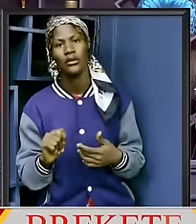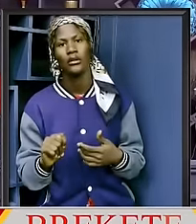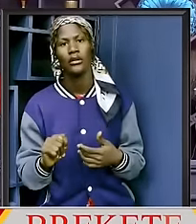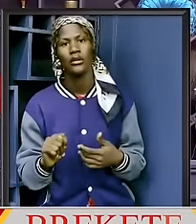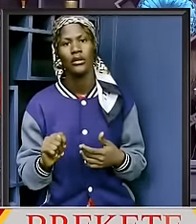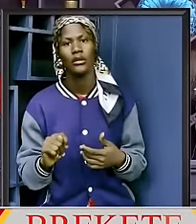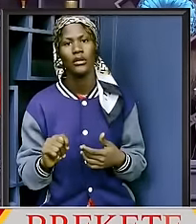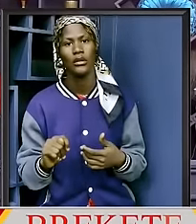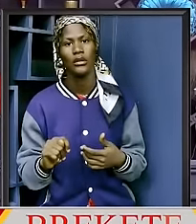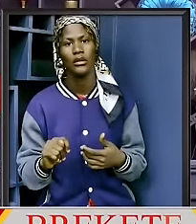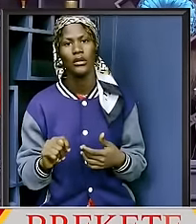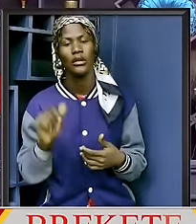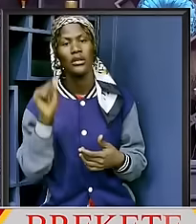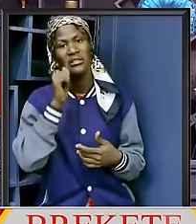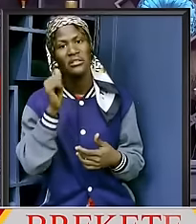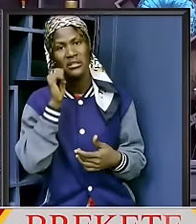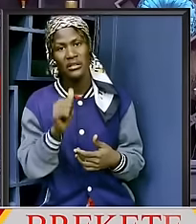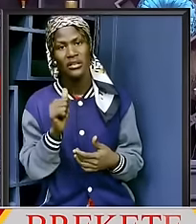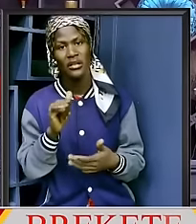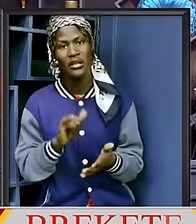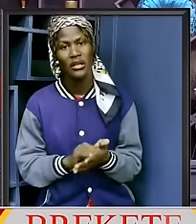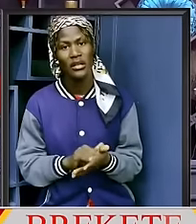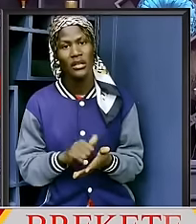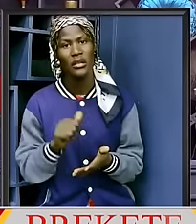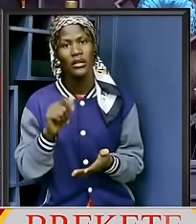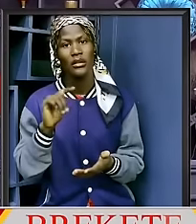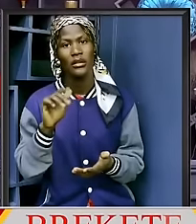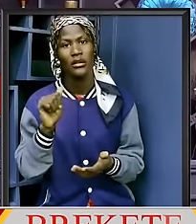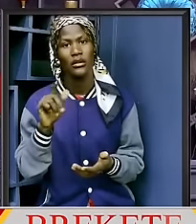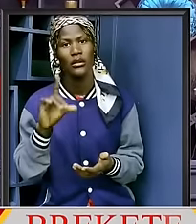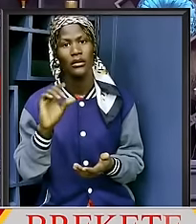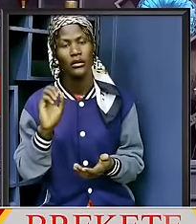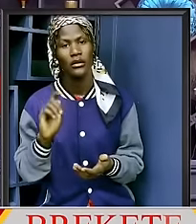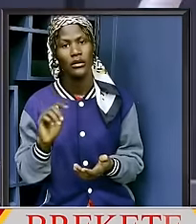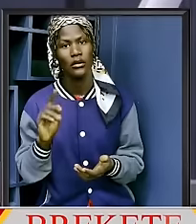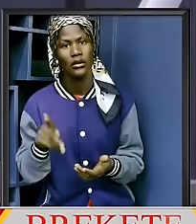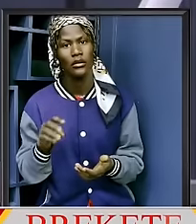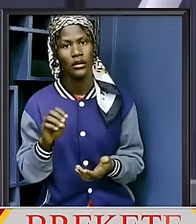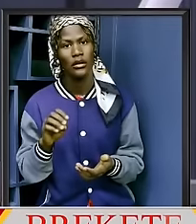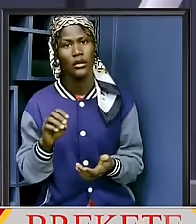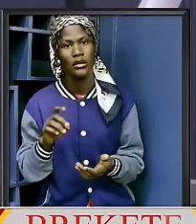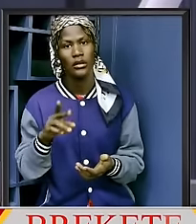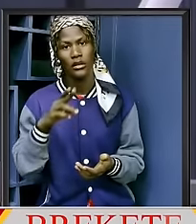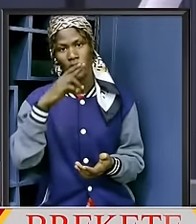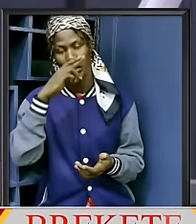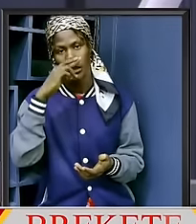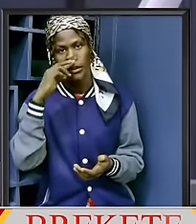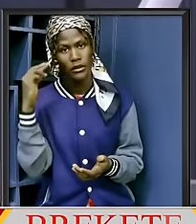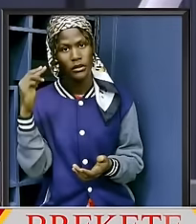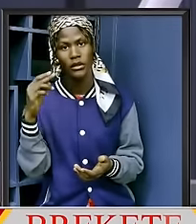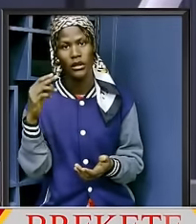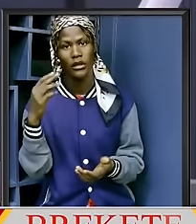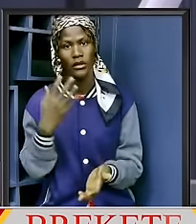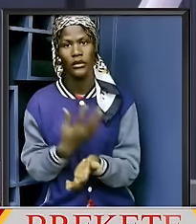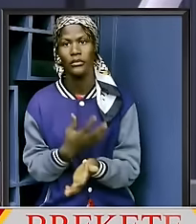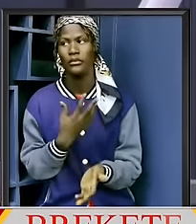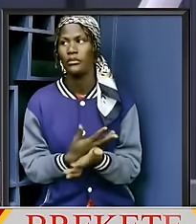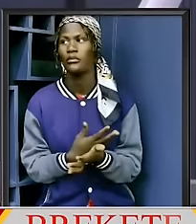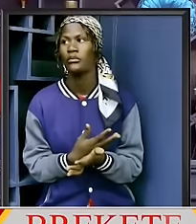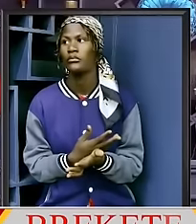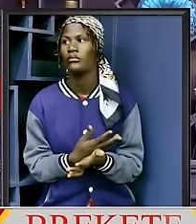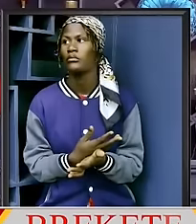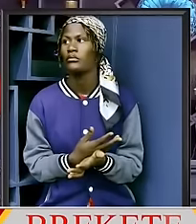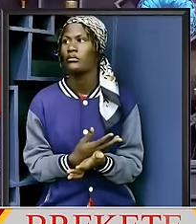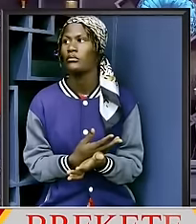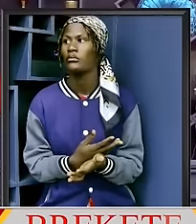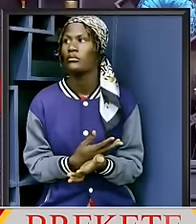lady when they accuse, say now she thief the money. Say she did for studio. Where the lady